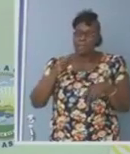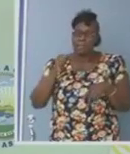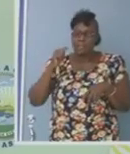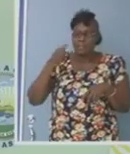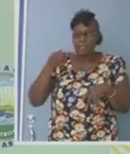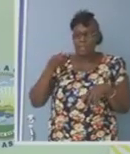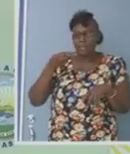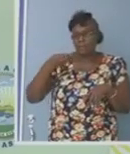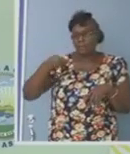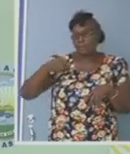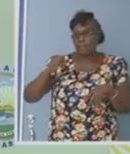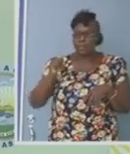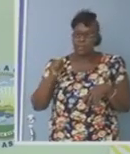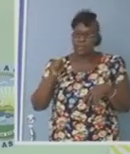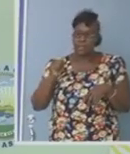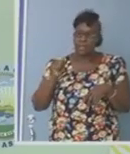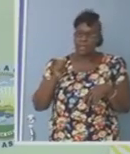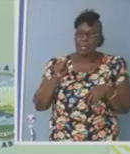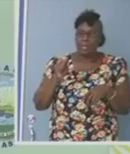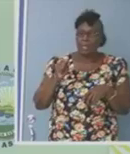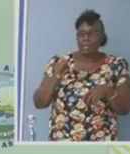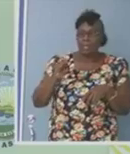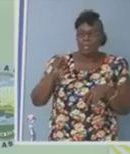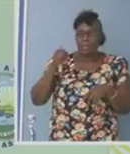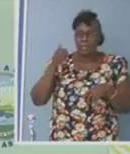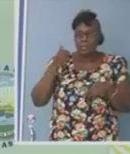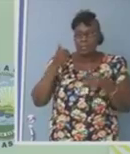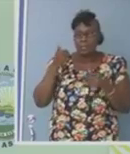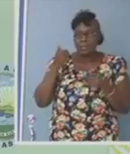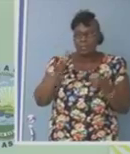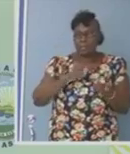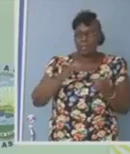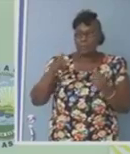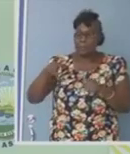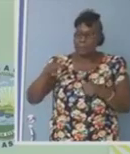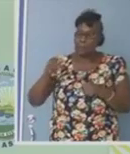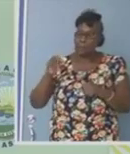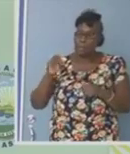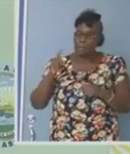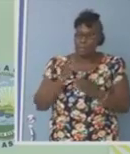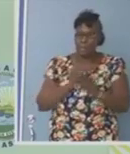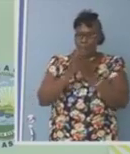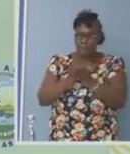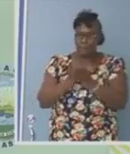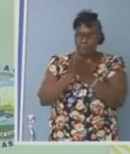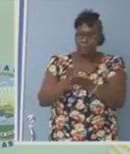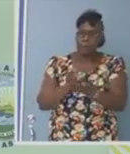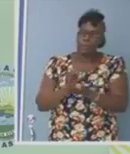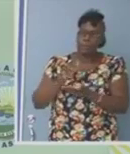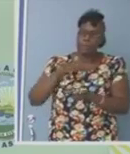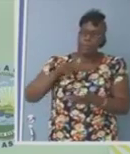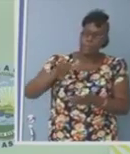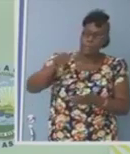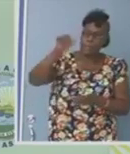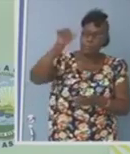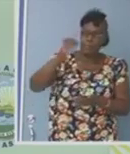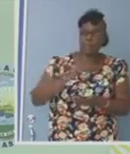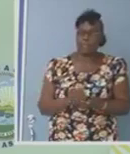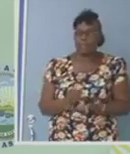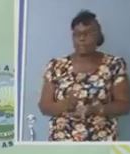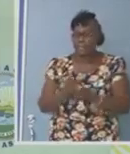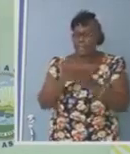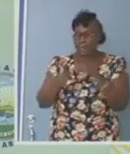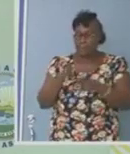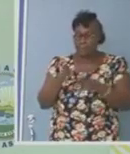the port, airport, police, and of course with TEMA, to inform and educate persons on the treatment